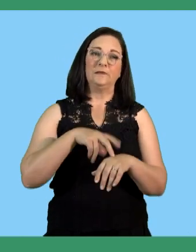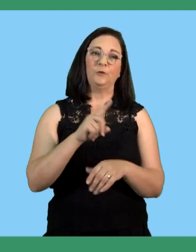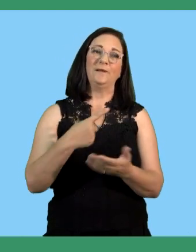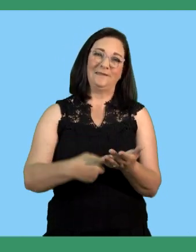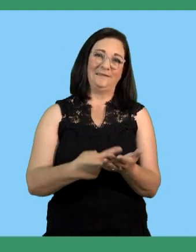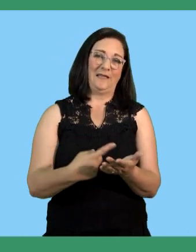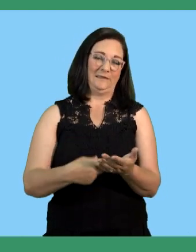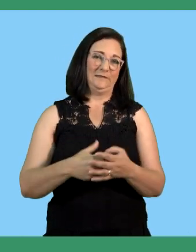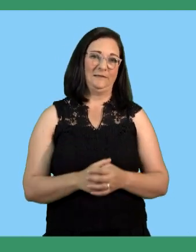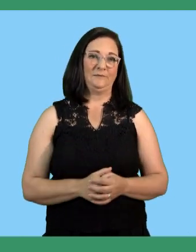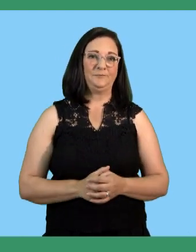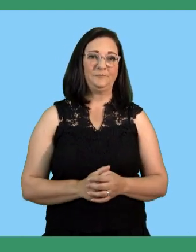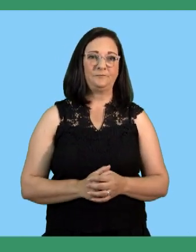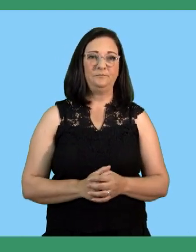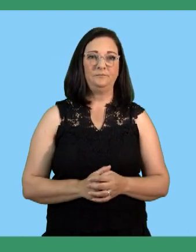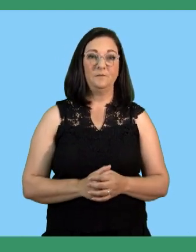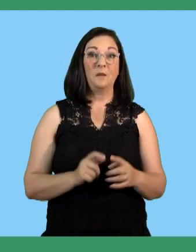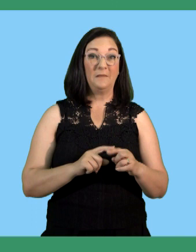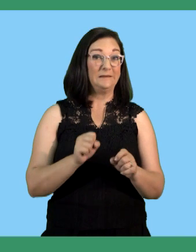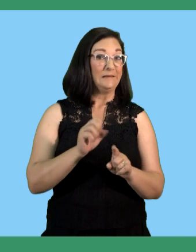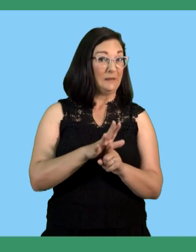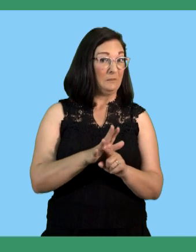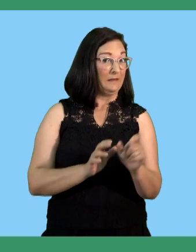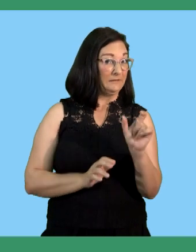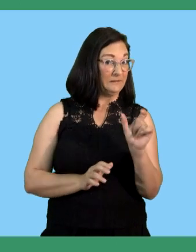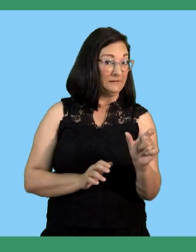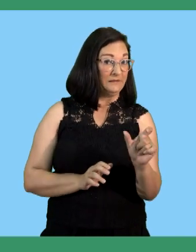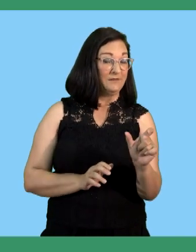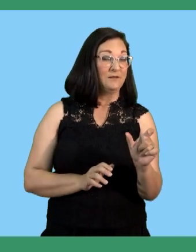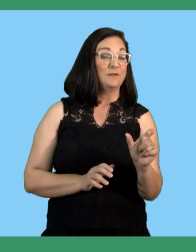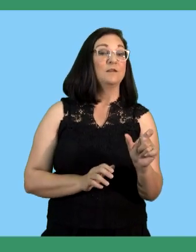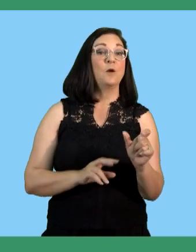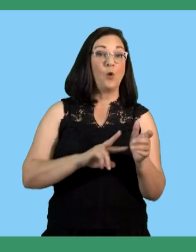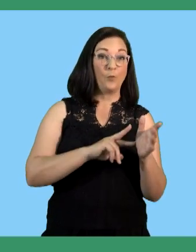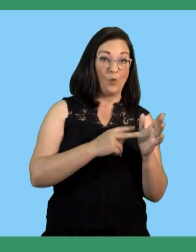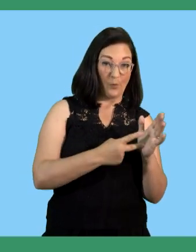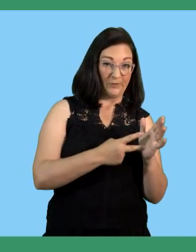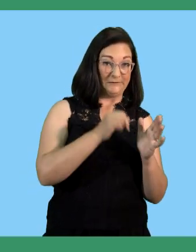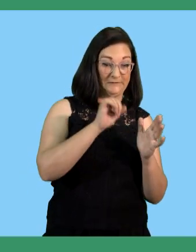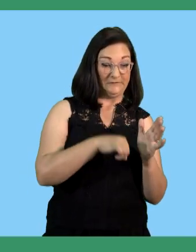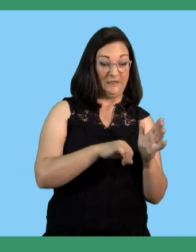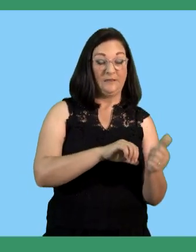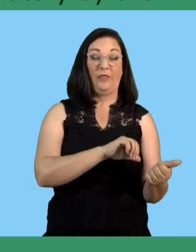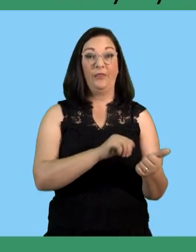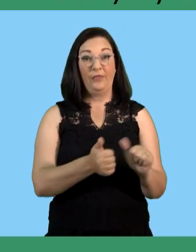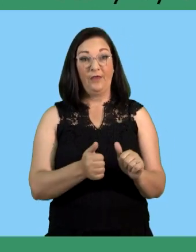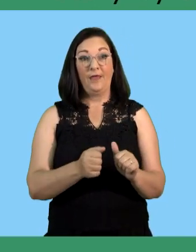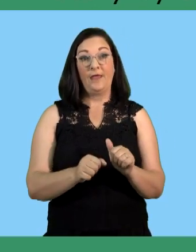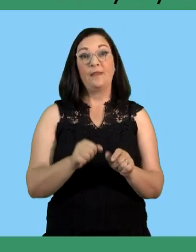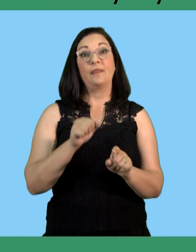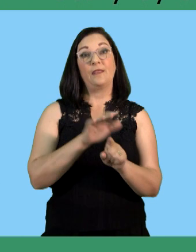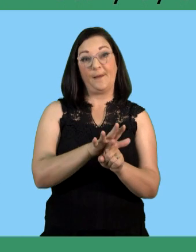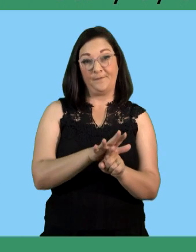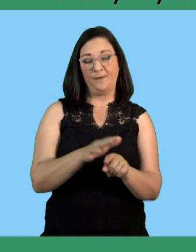business. So that's what you should know. The impact, very important. Remember, we said you should know the purpose. Now it's the impact. At the end of the